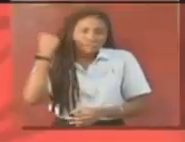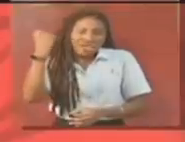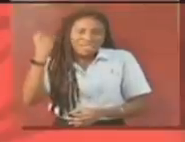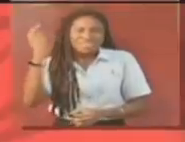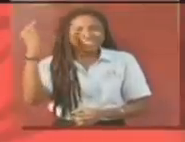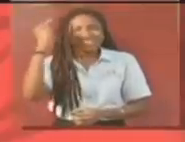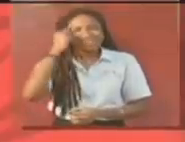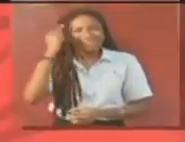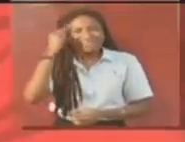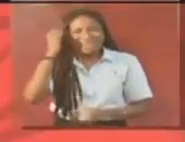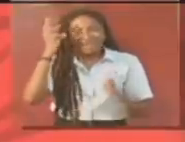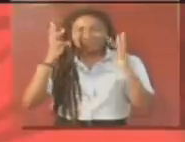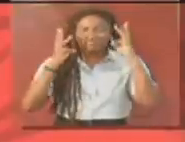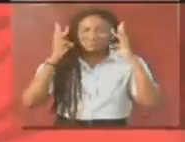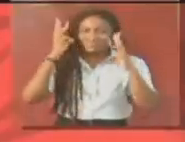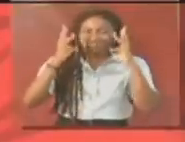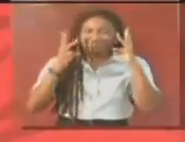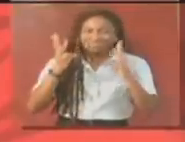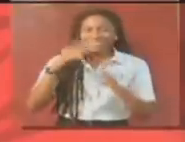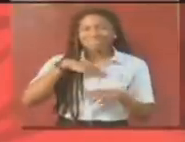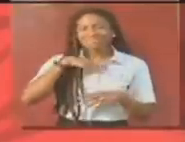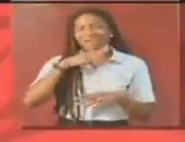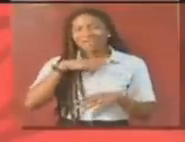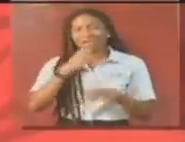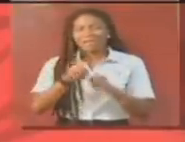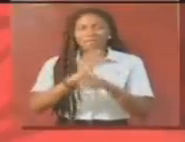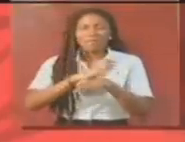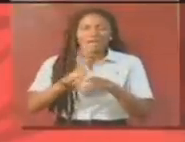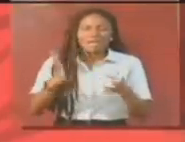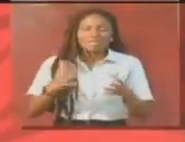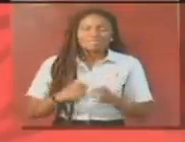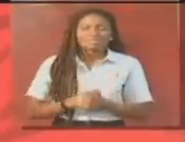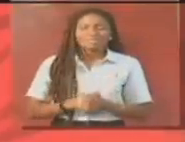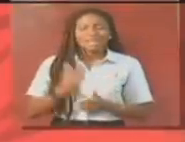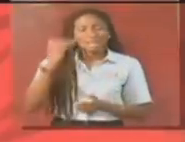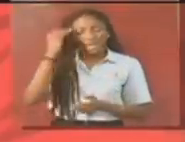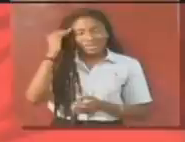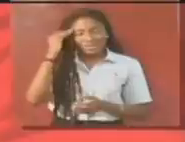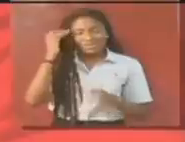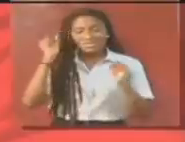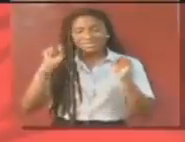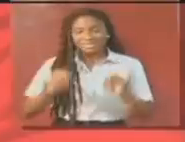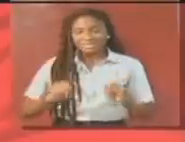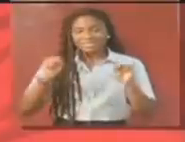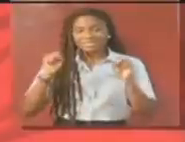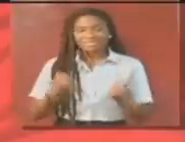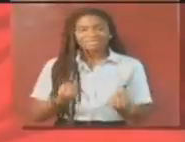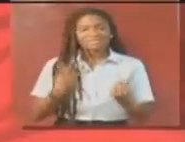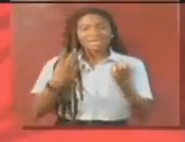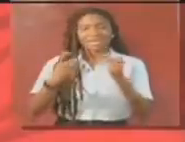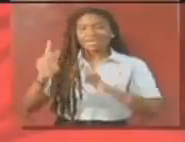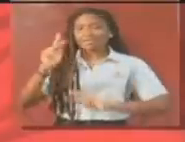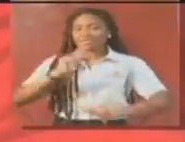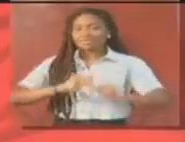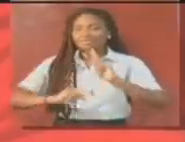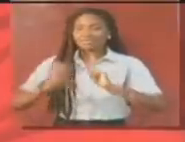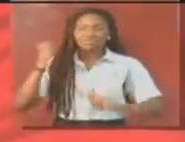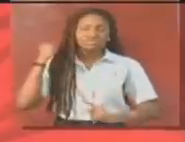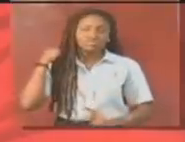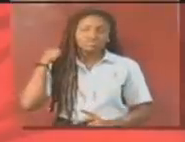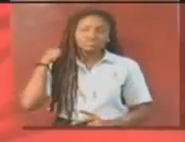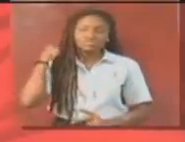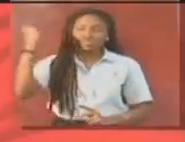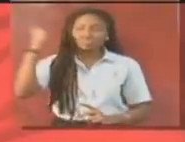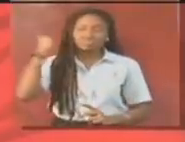this ongoing pandemic. So there is no doubt that this pandemic is taking a toll on many aspects of our lives. And as